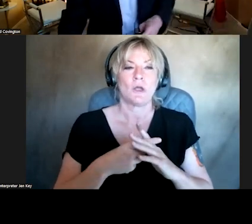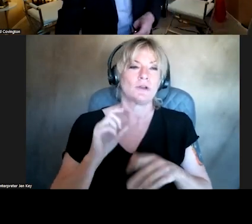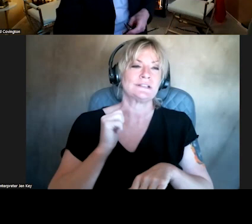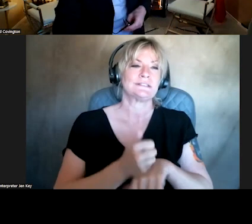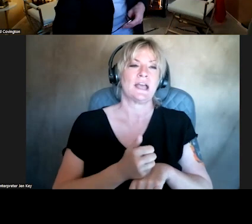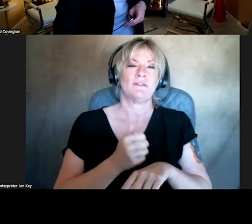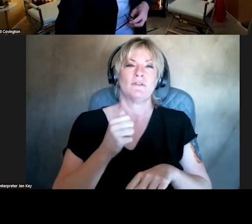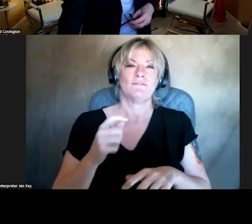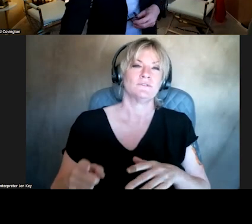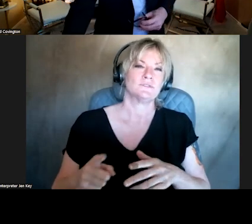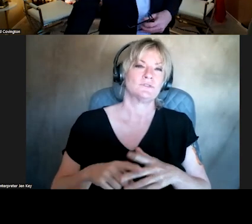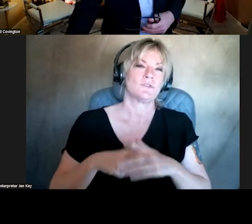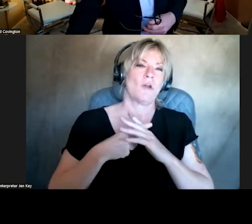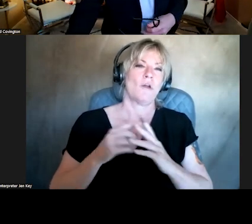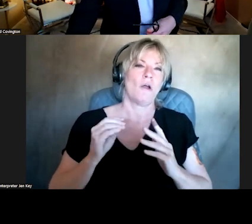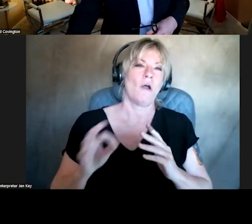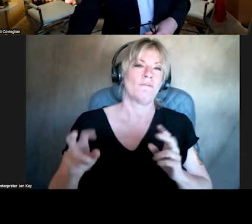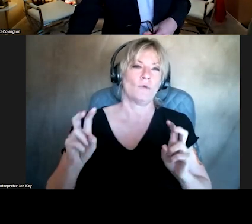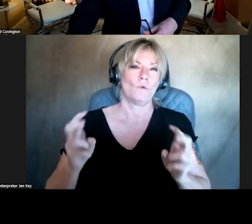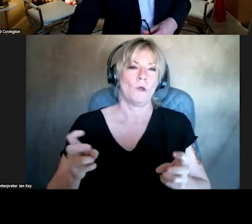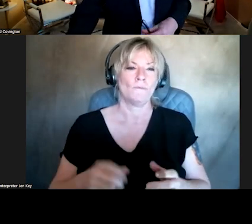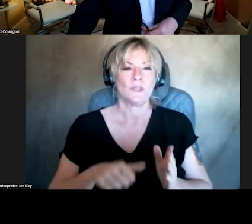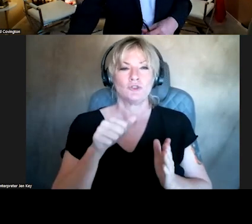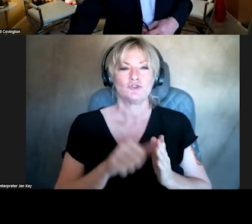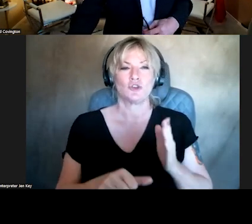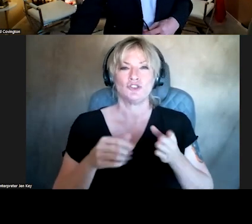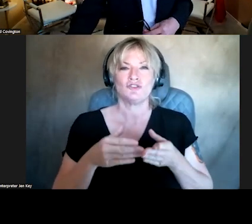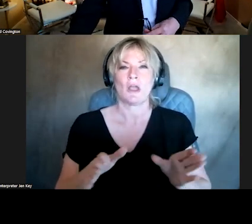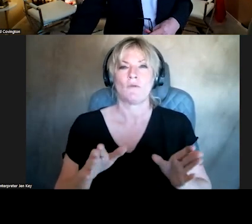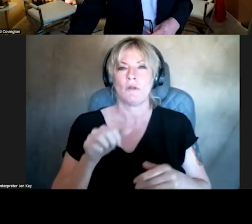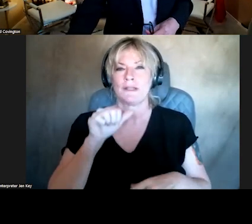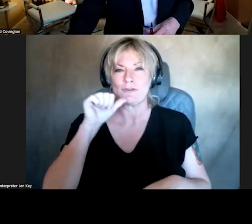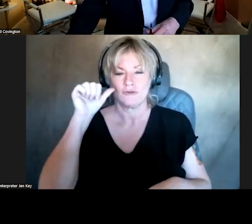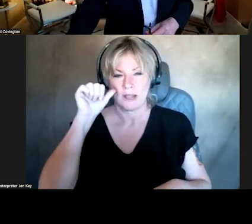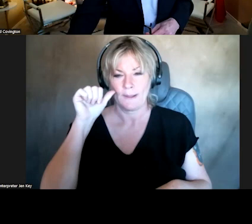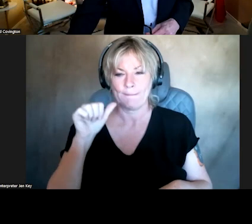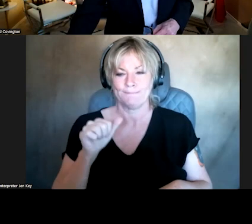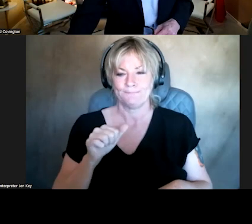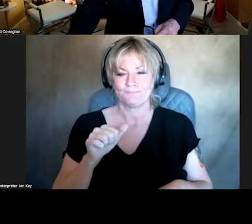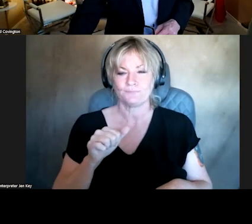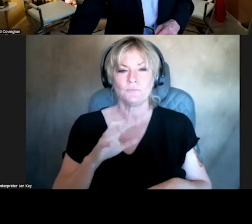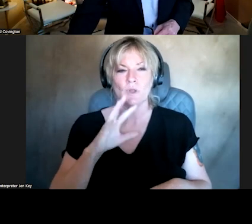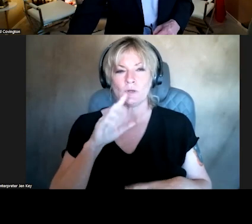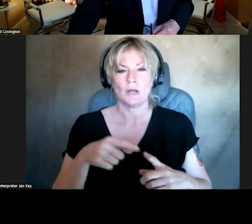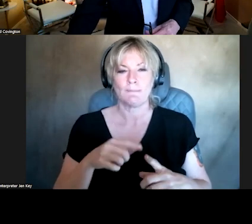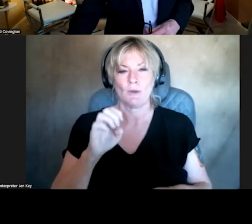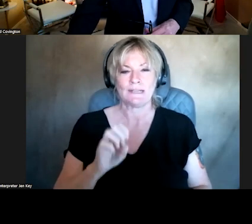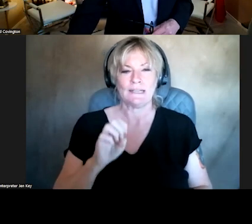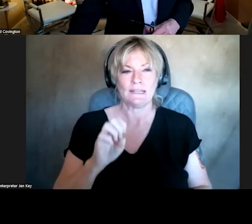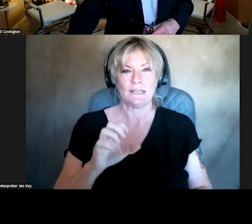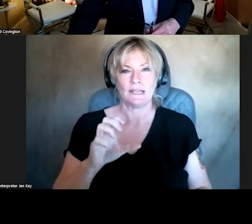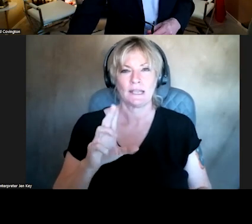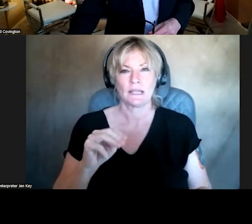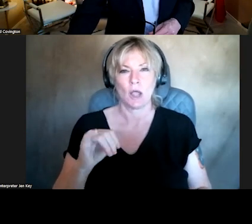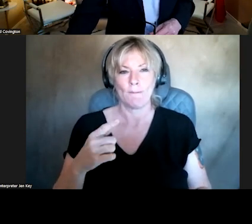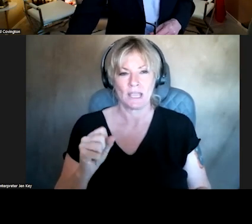with a quote for the day. The Surgeon General yesterday referenced the E.E. Cummings